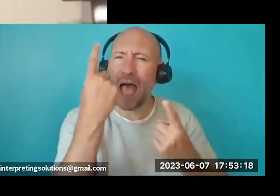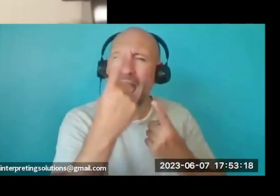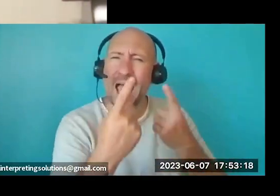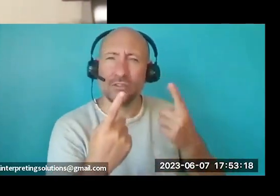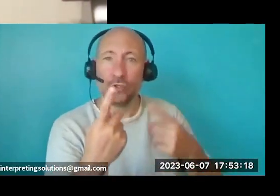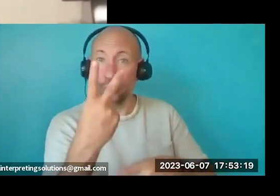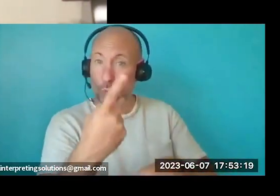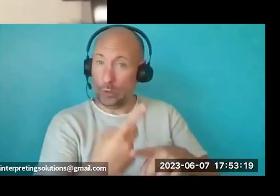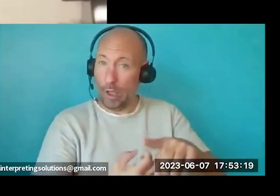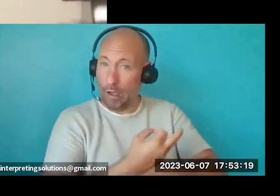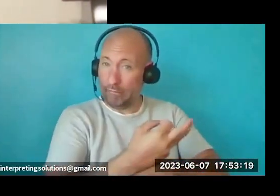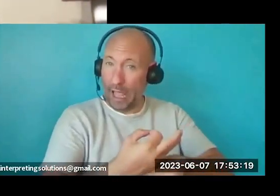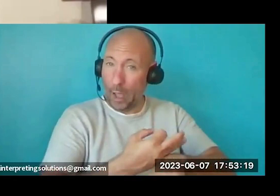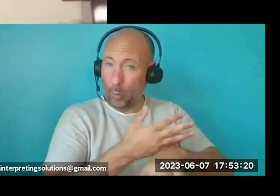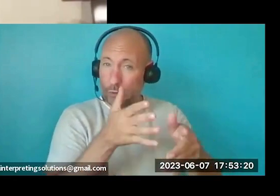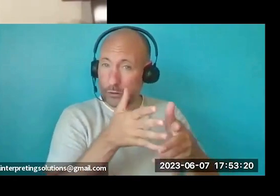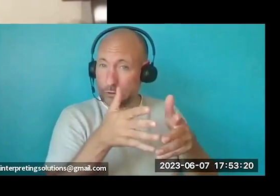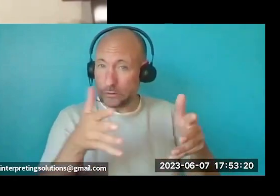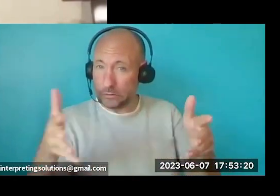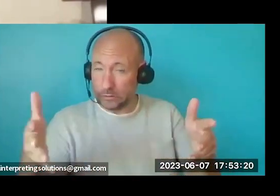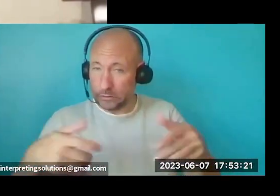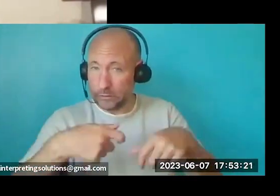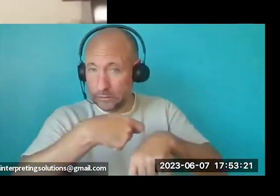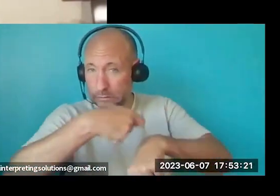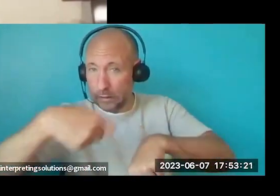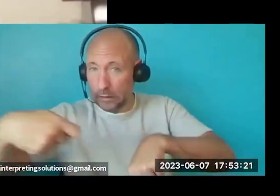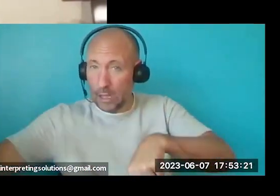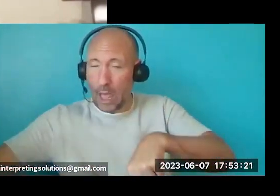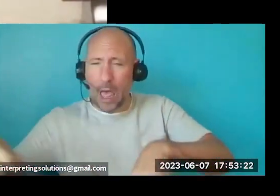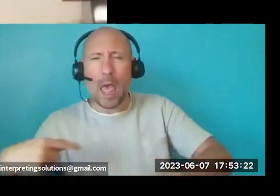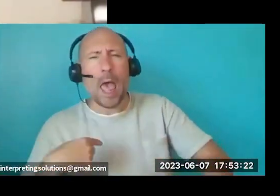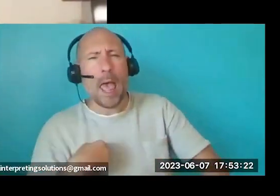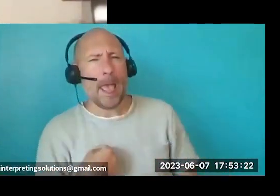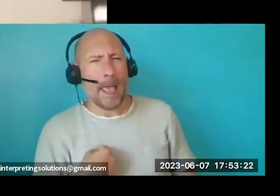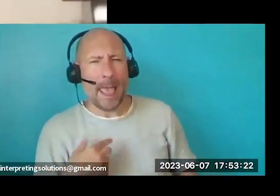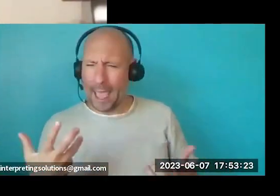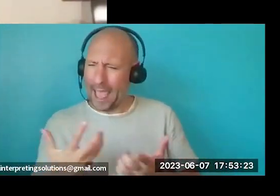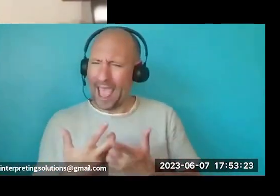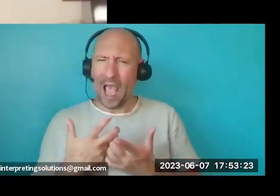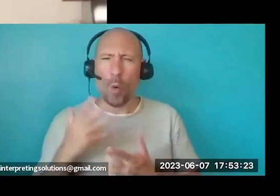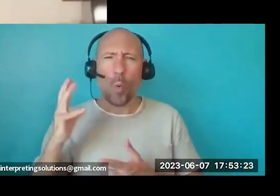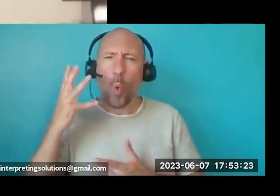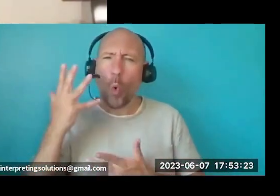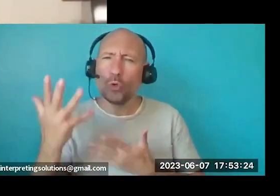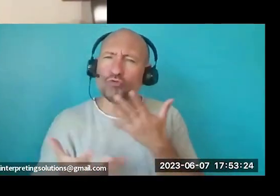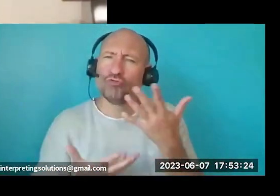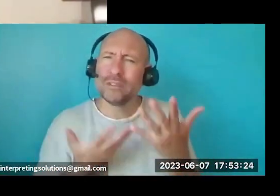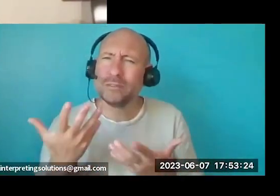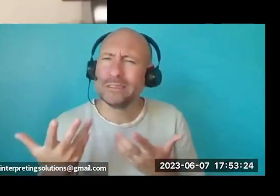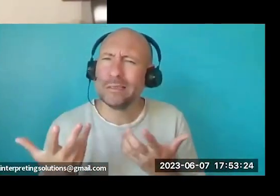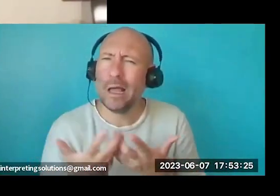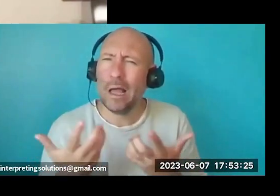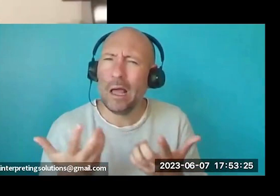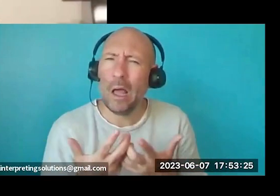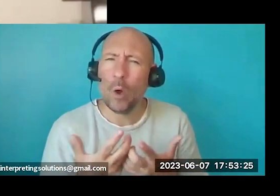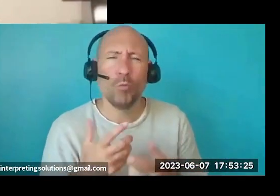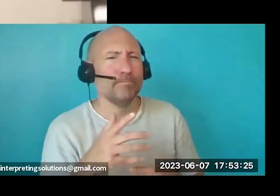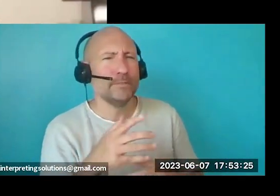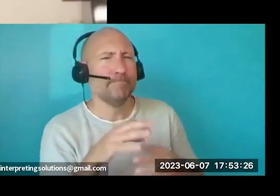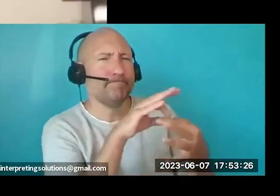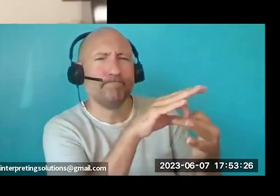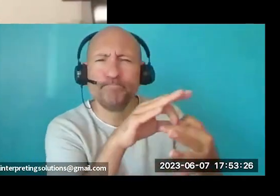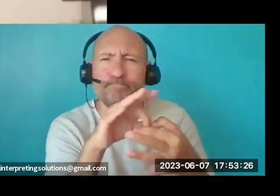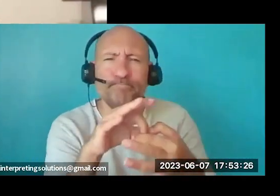and a half, actually. And we decided, after speaking at length with the artist,